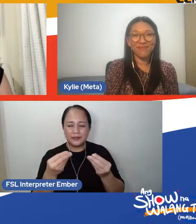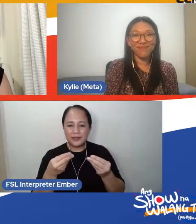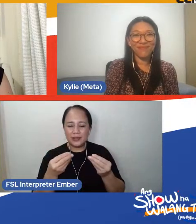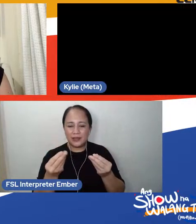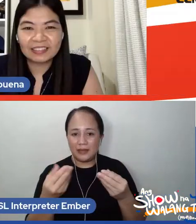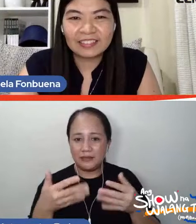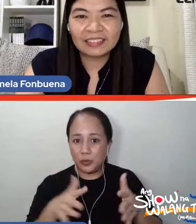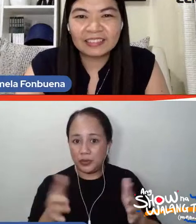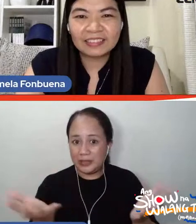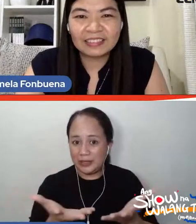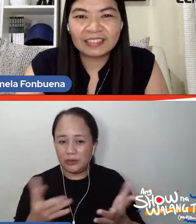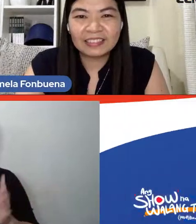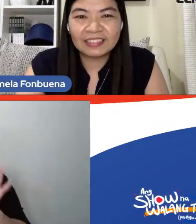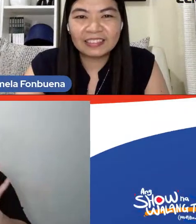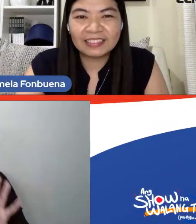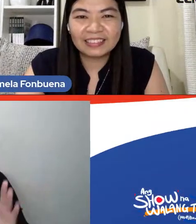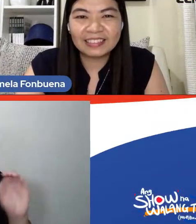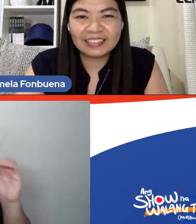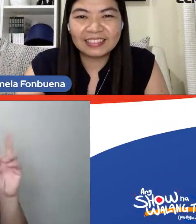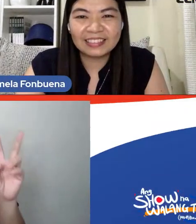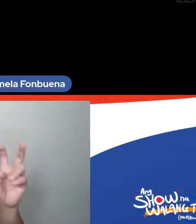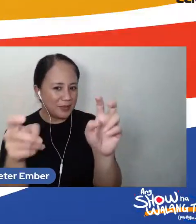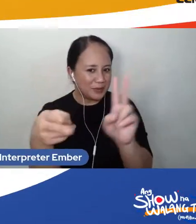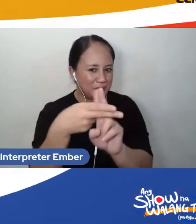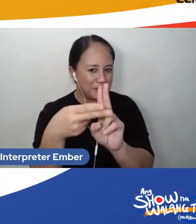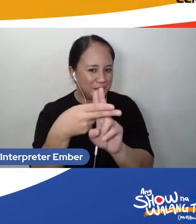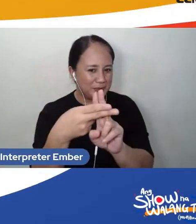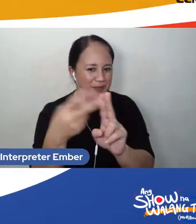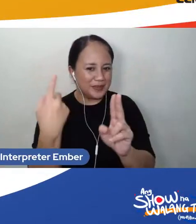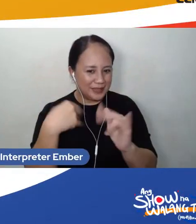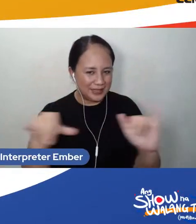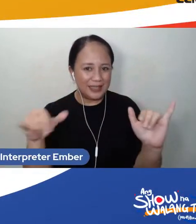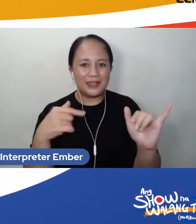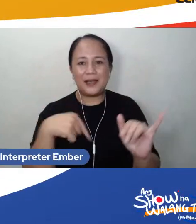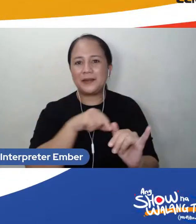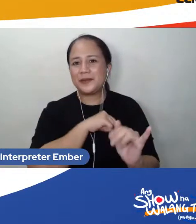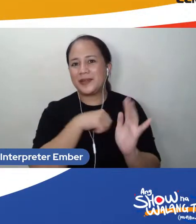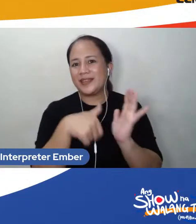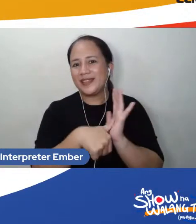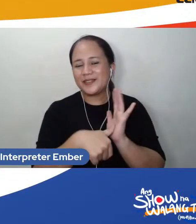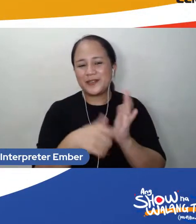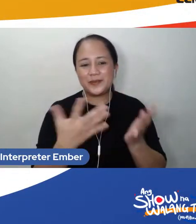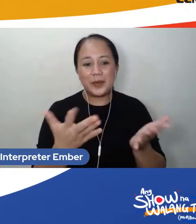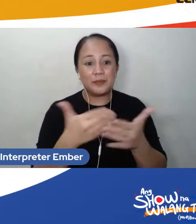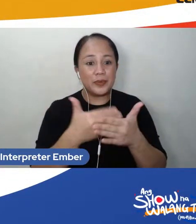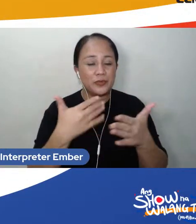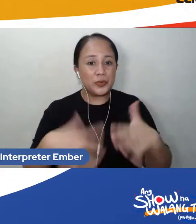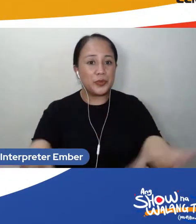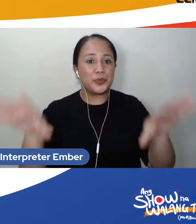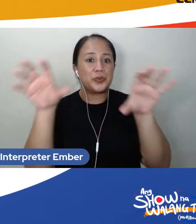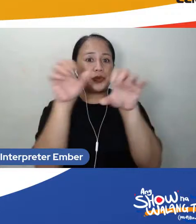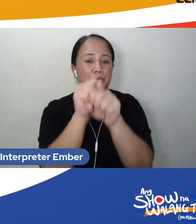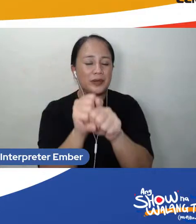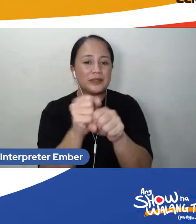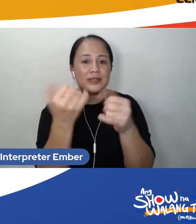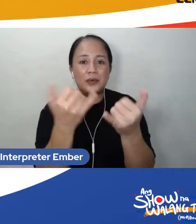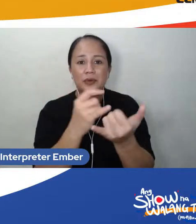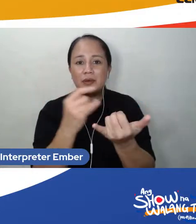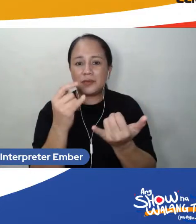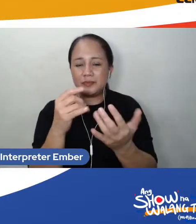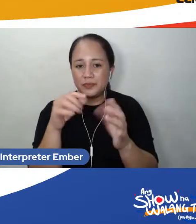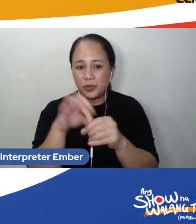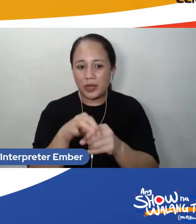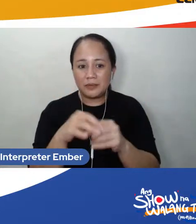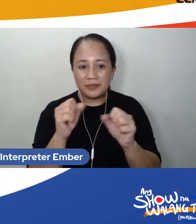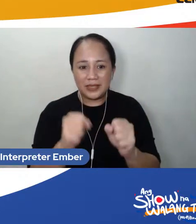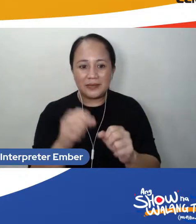show. Ang show na walang title pero hashtag sa atin pa rin ang eleksyon. Ayan, before po tayo magtapos sa ating pong programa tonight, pwede na po